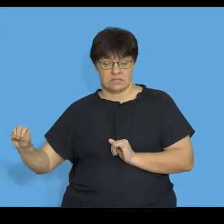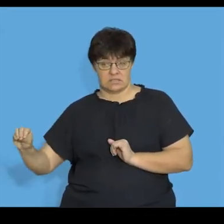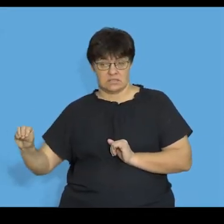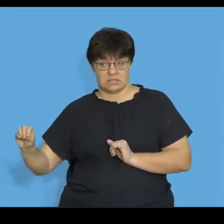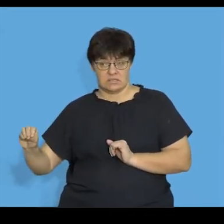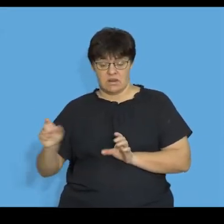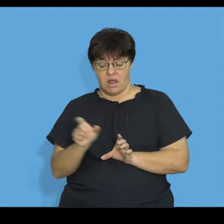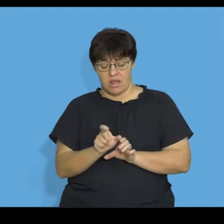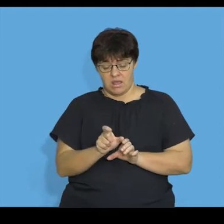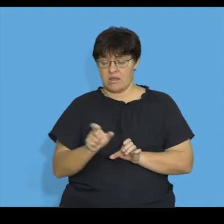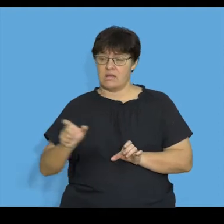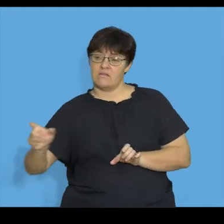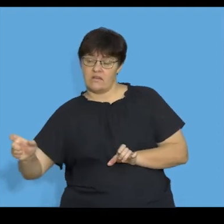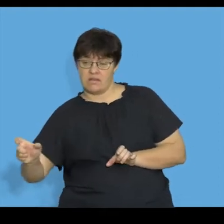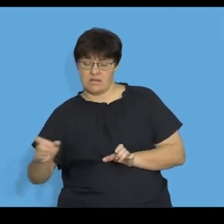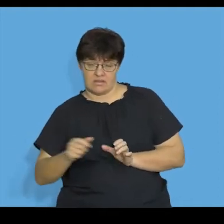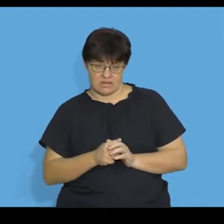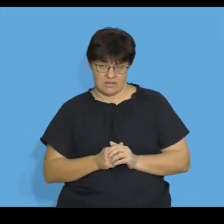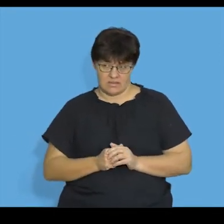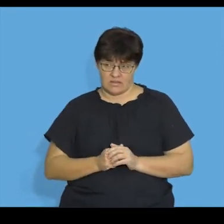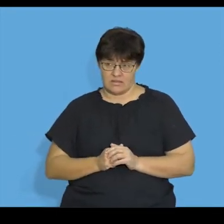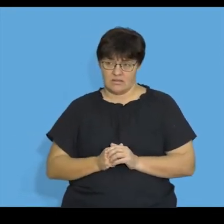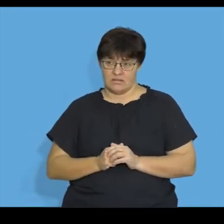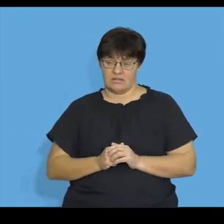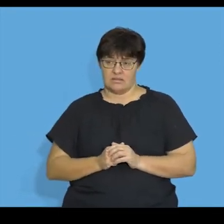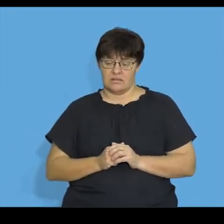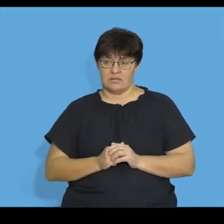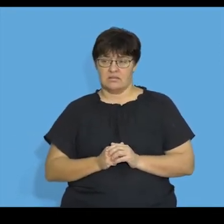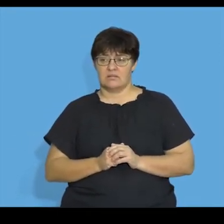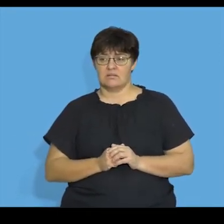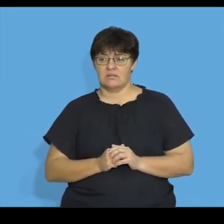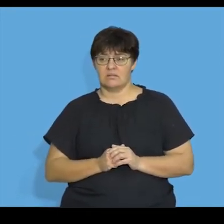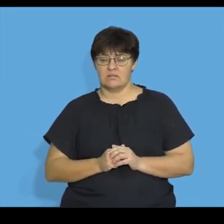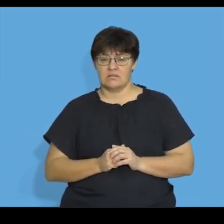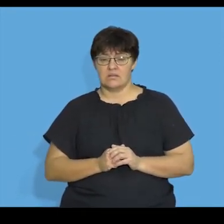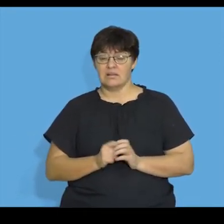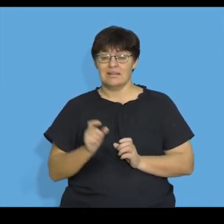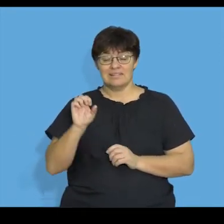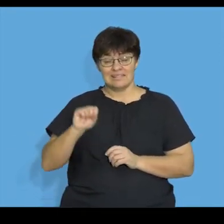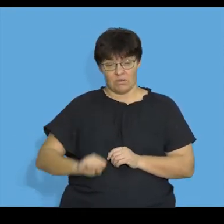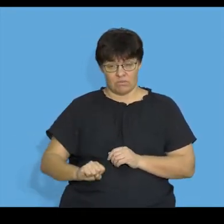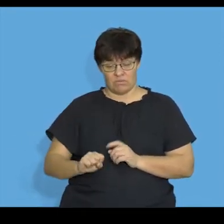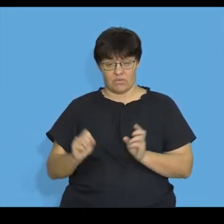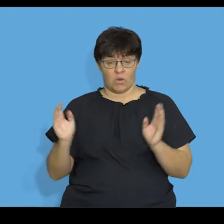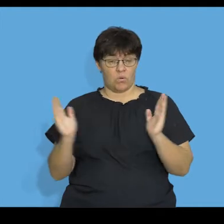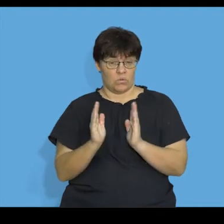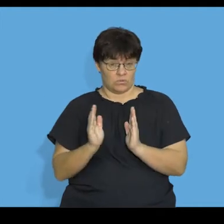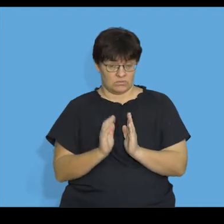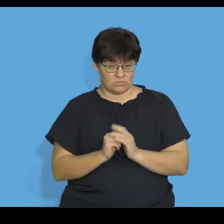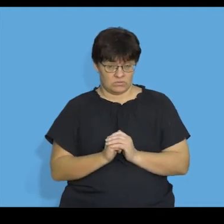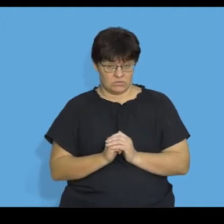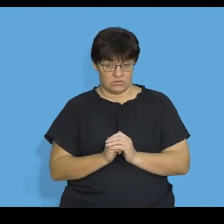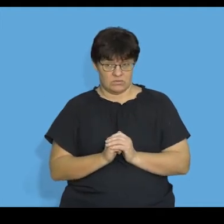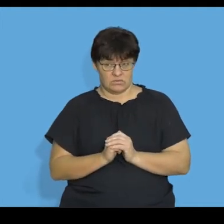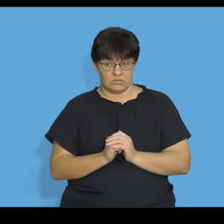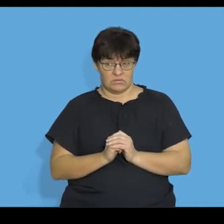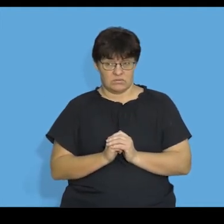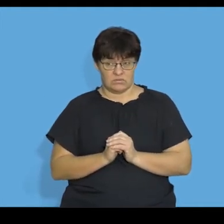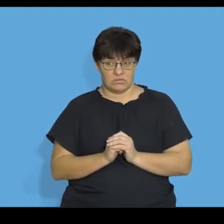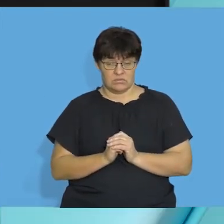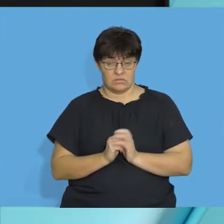gone further away. So the south pole was pretty close, and it's now gone